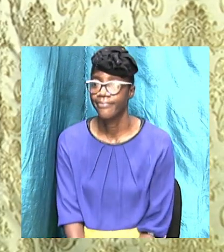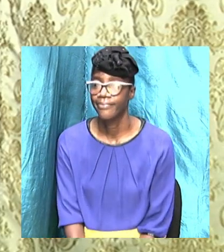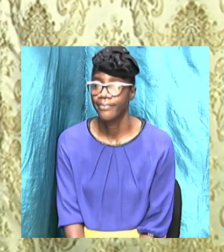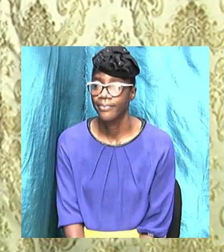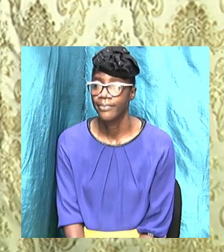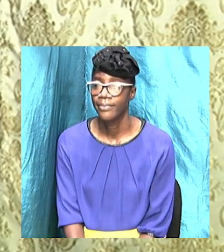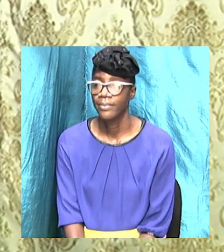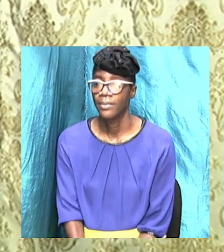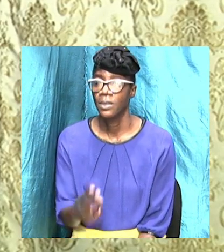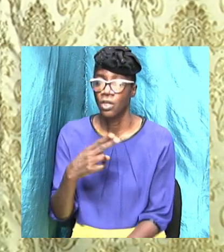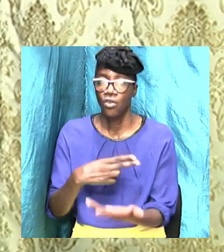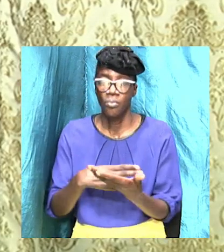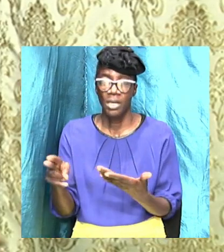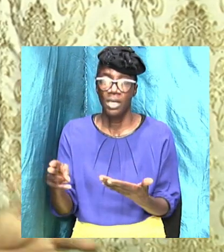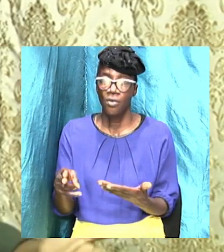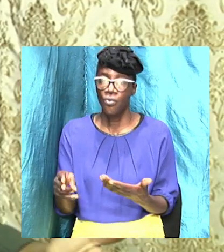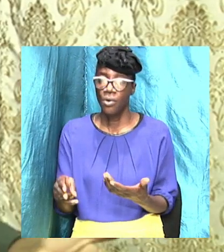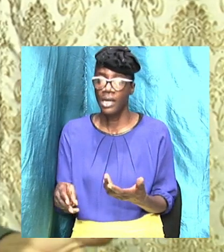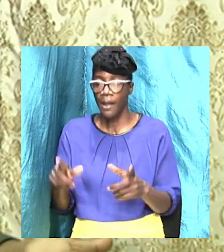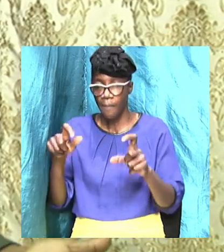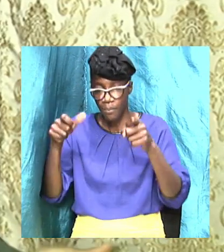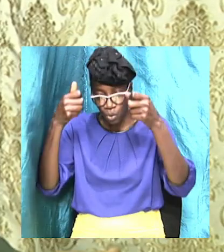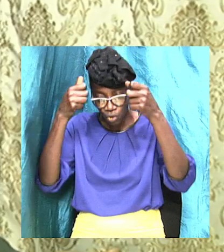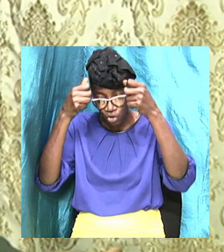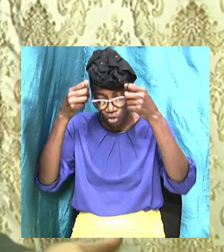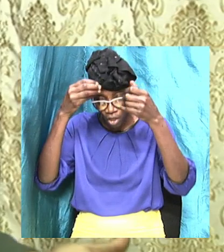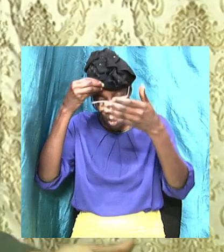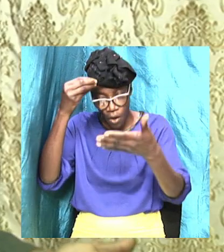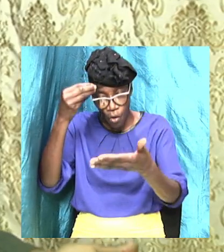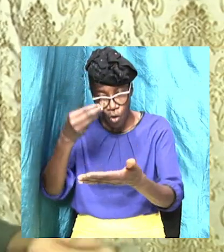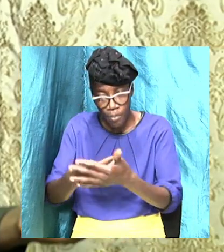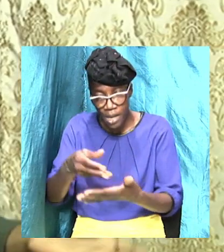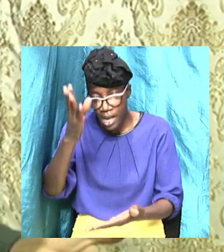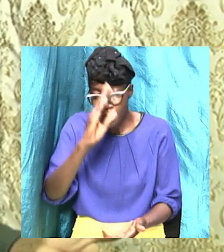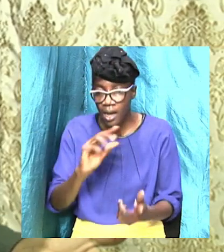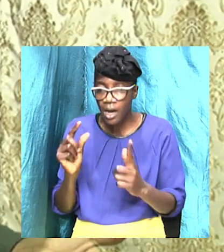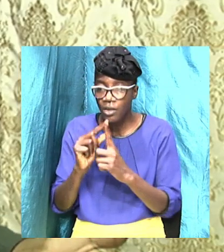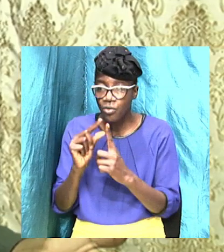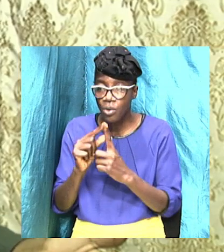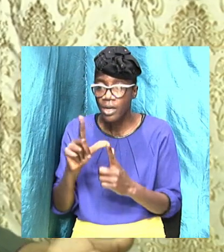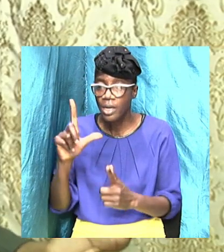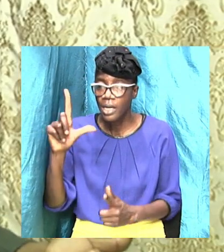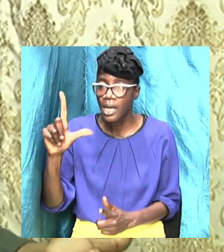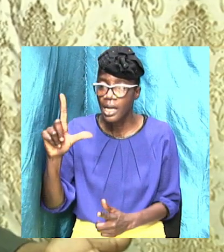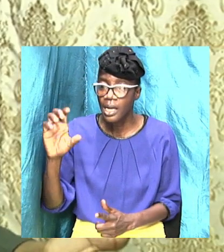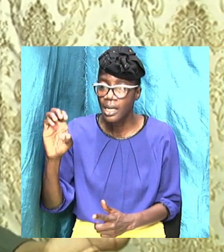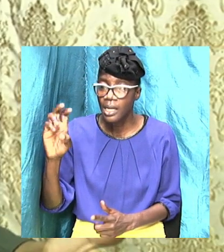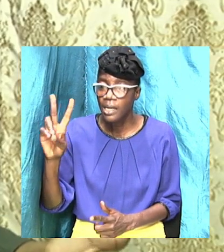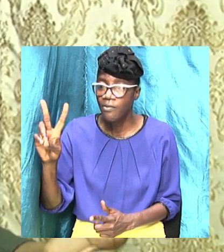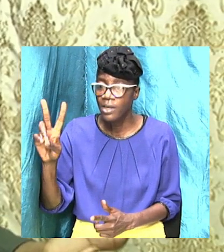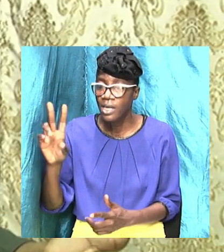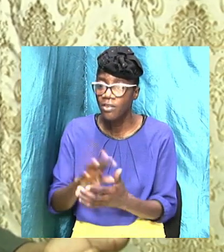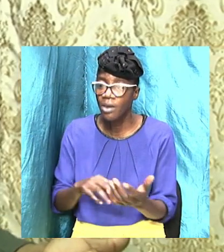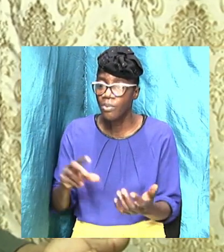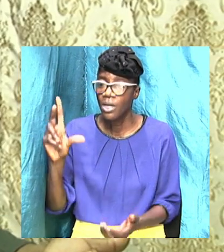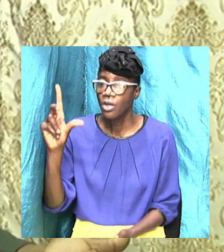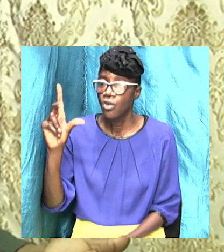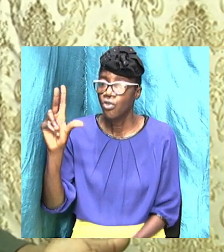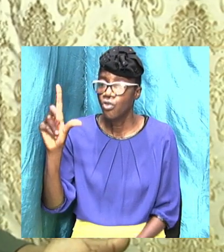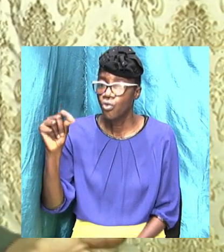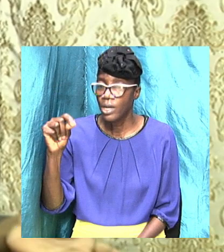To be holy, I must obey God's word. Leviticus 20, verses 7 to